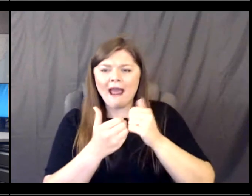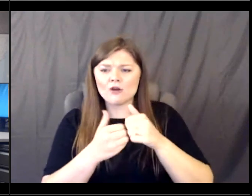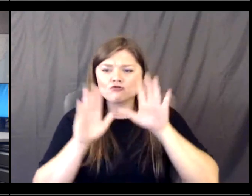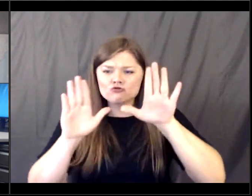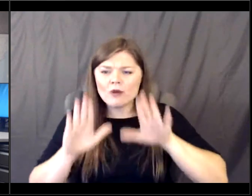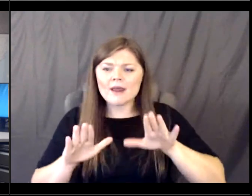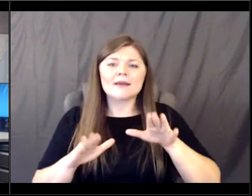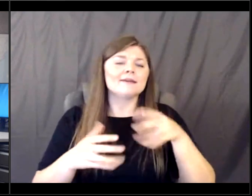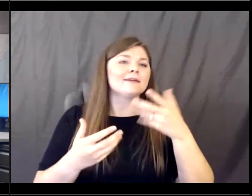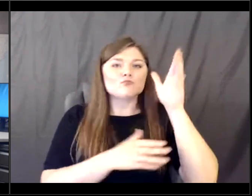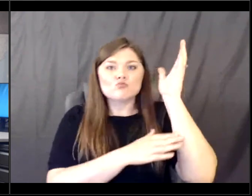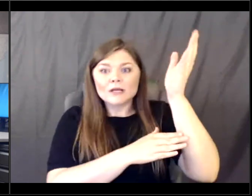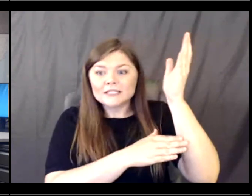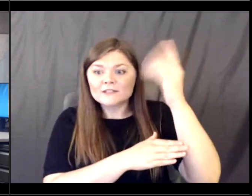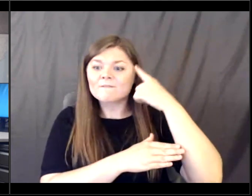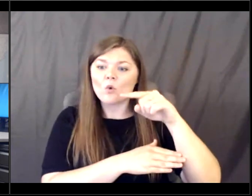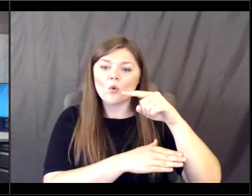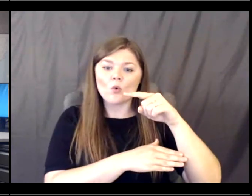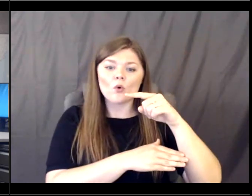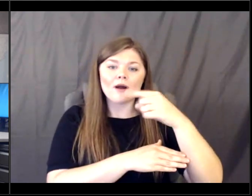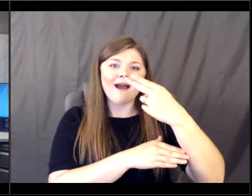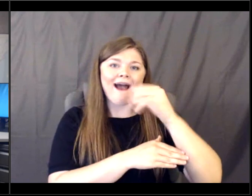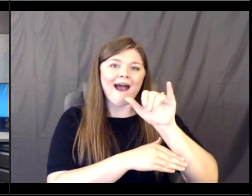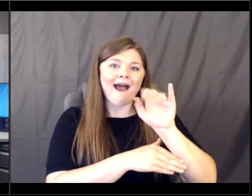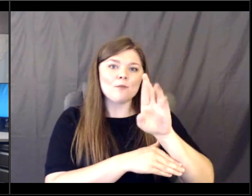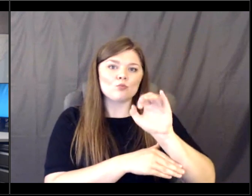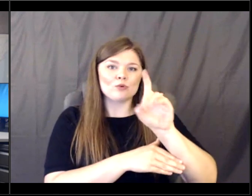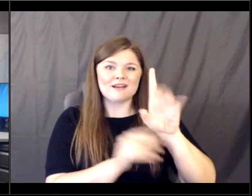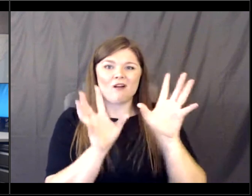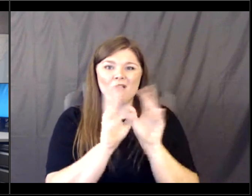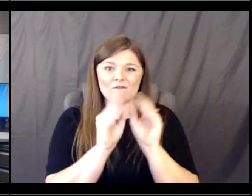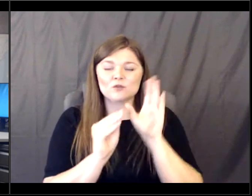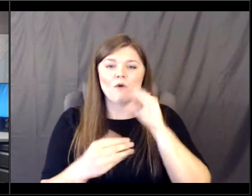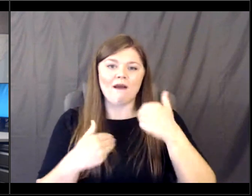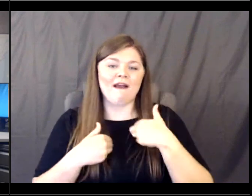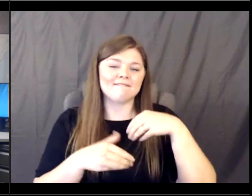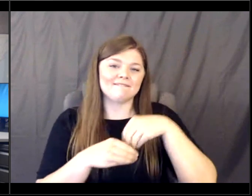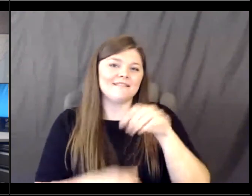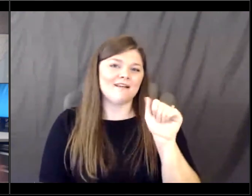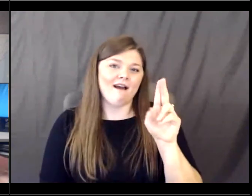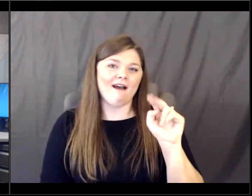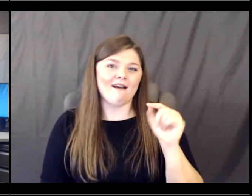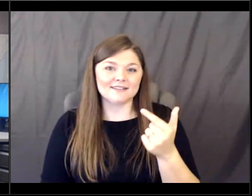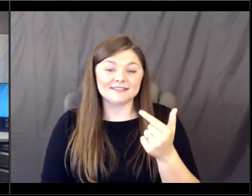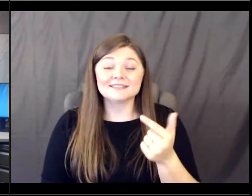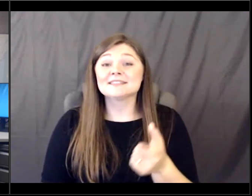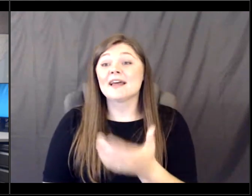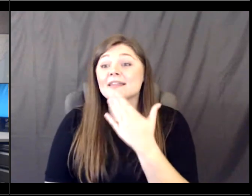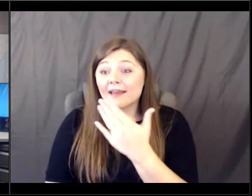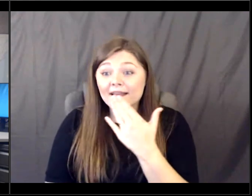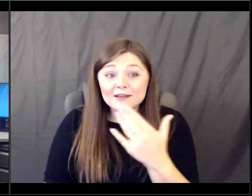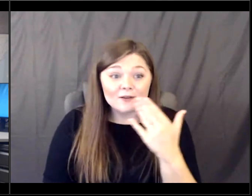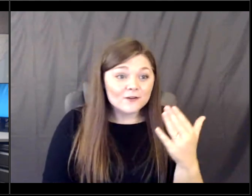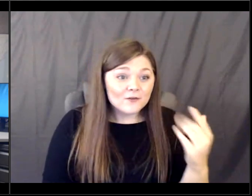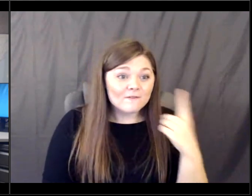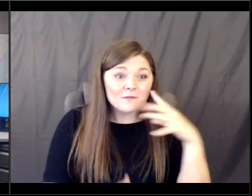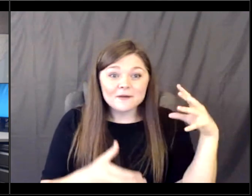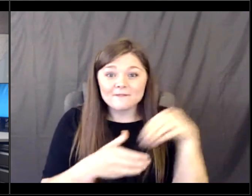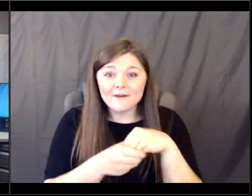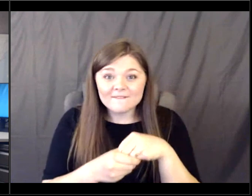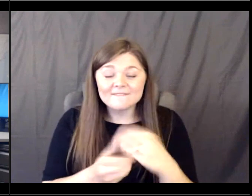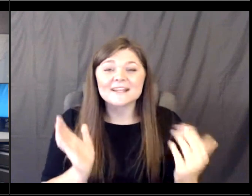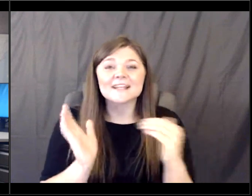hybrid presentation, or the hybrid conference that we're going to be hosting in August. So thank you everyone for being here today, and